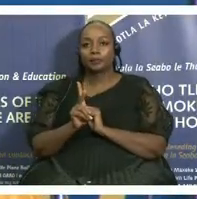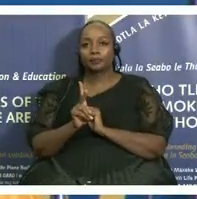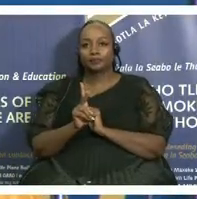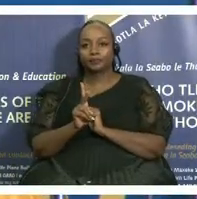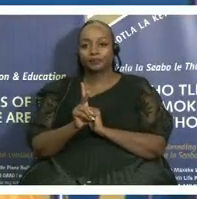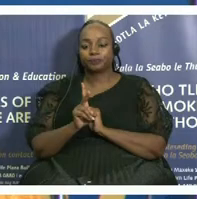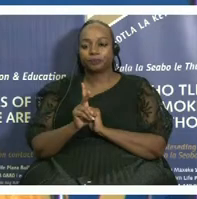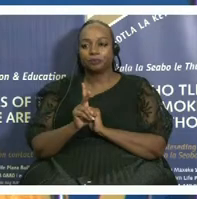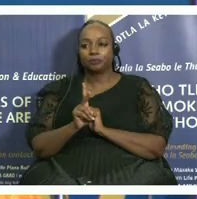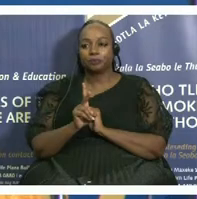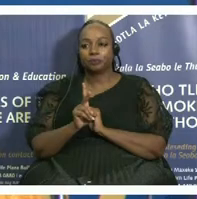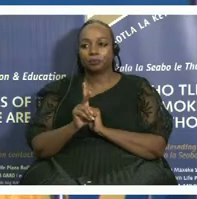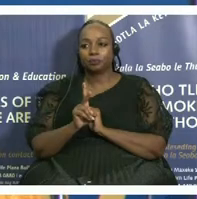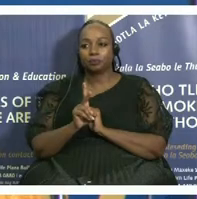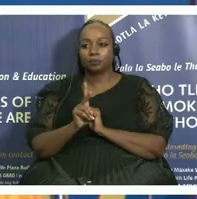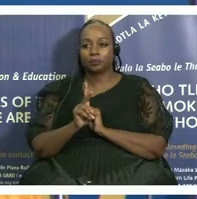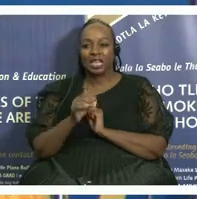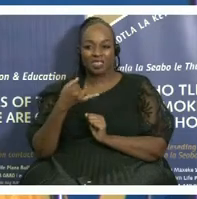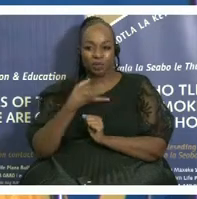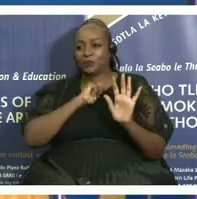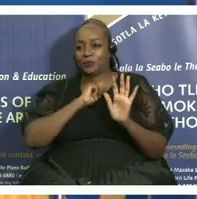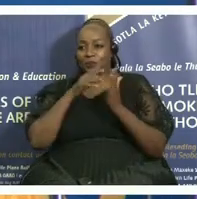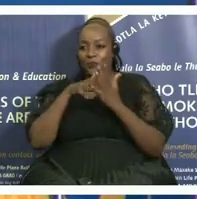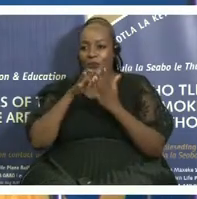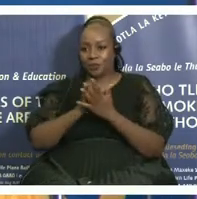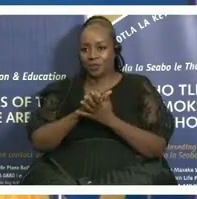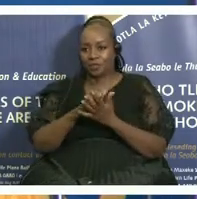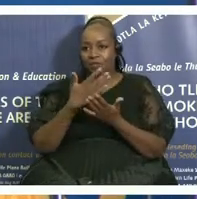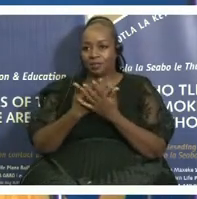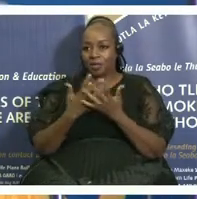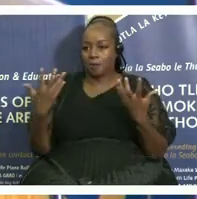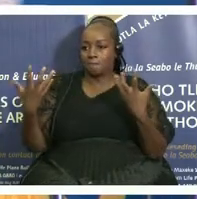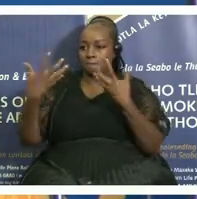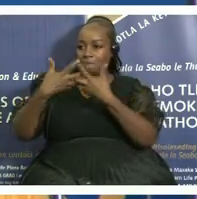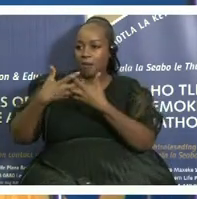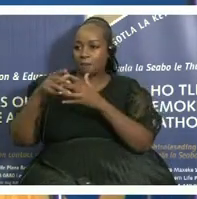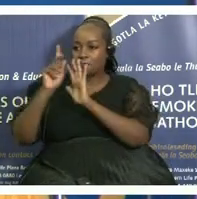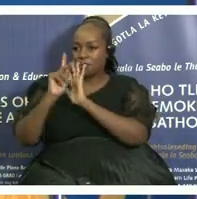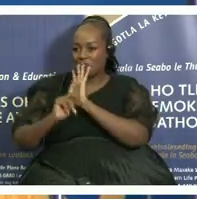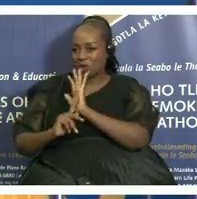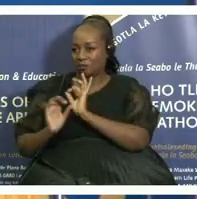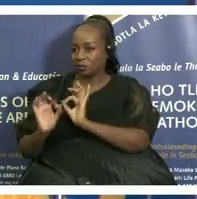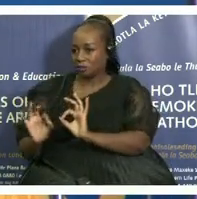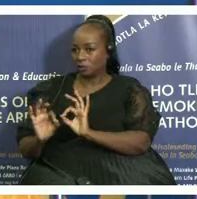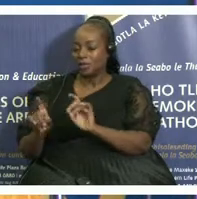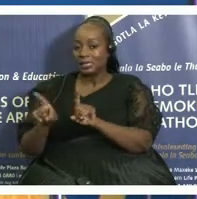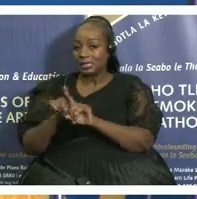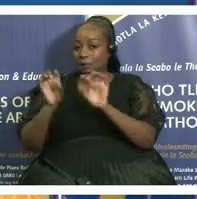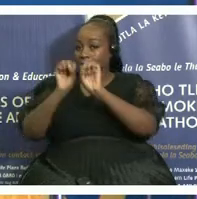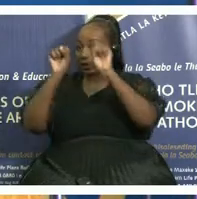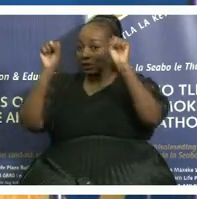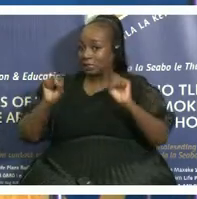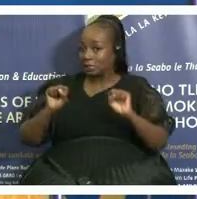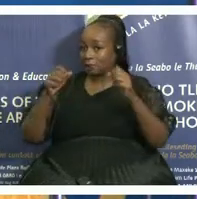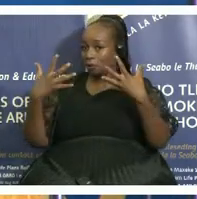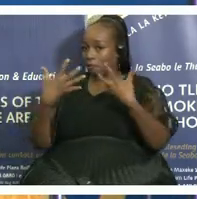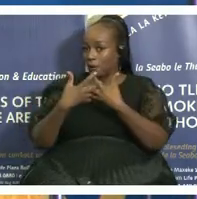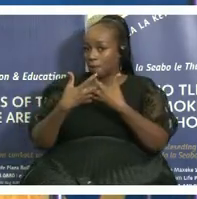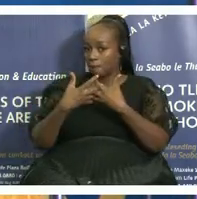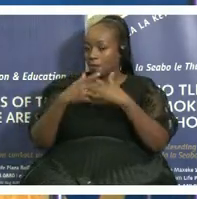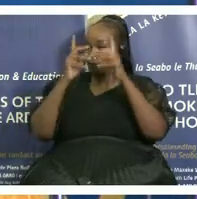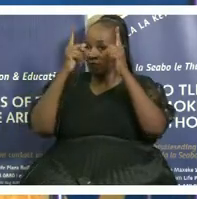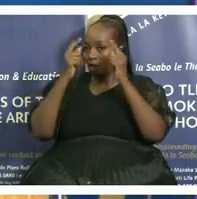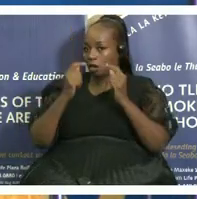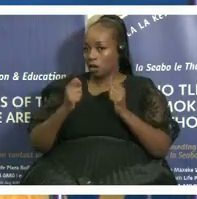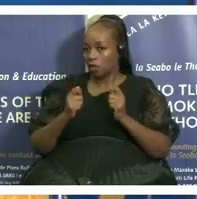corruption are not victimless crimes, systems and processes. Our human resource capacity